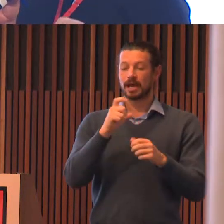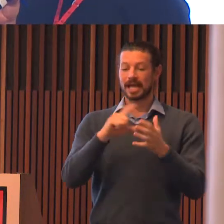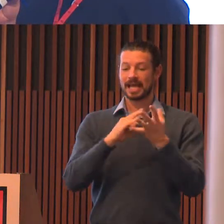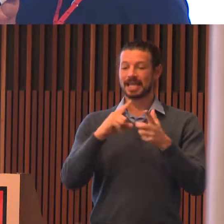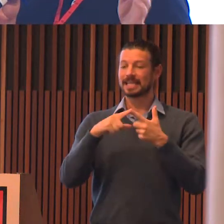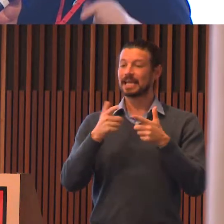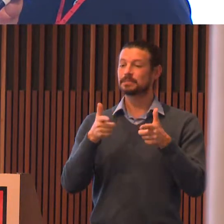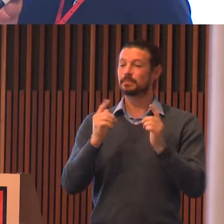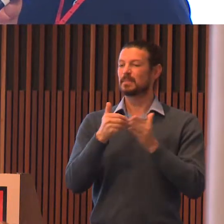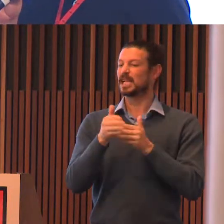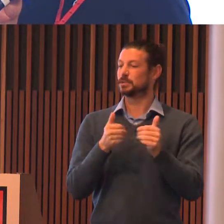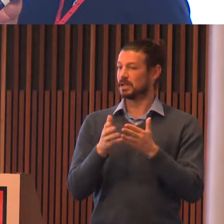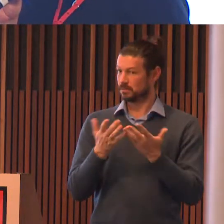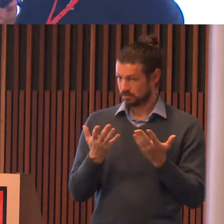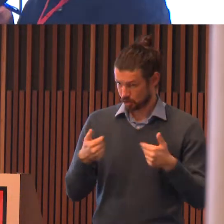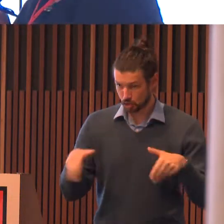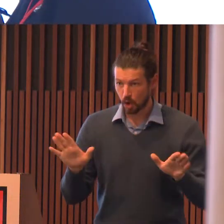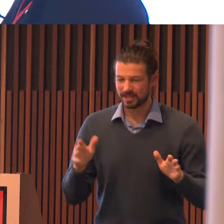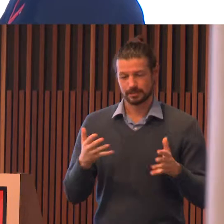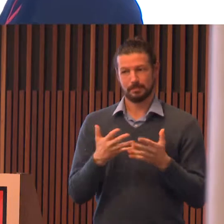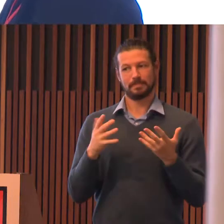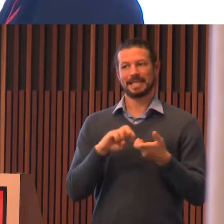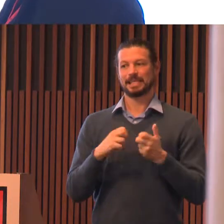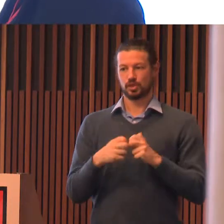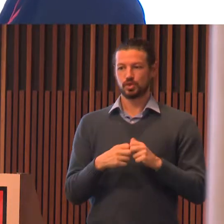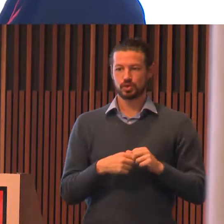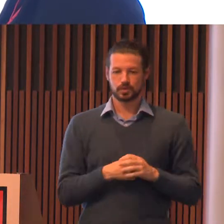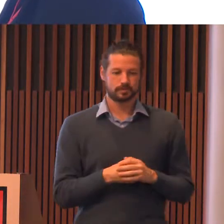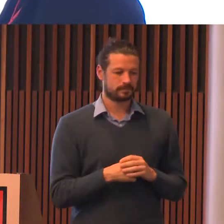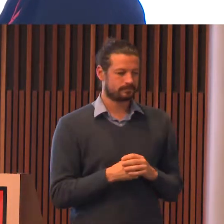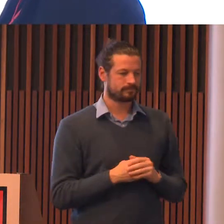is significant, and that's a big issue for advocacy.